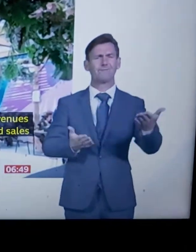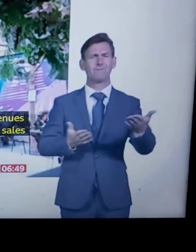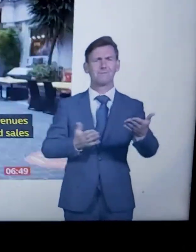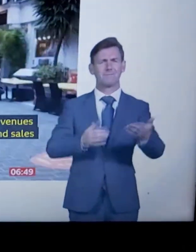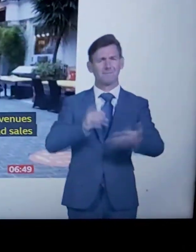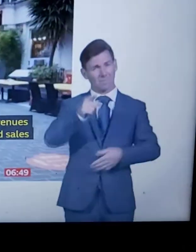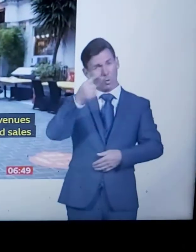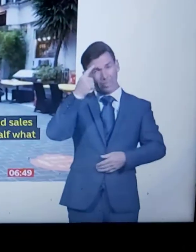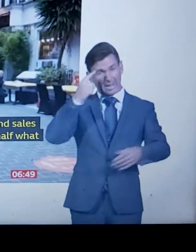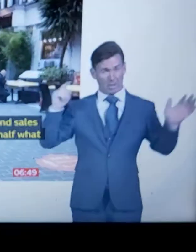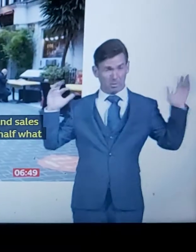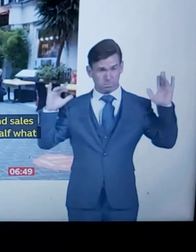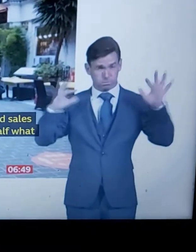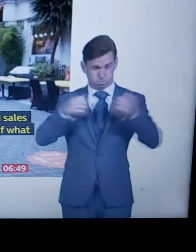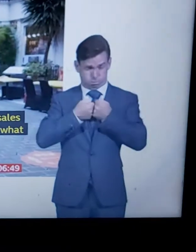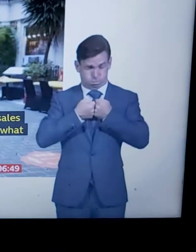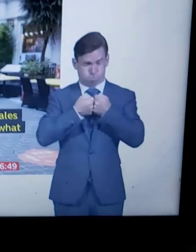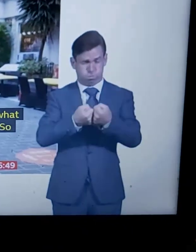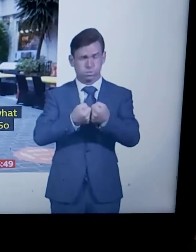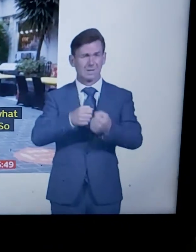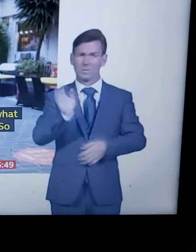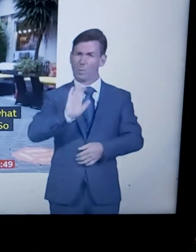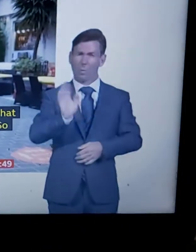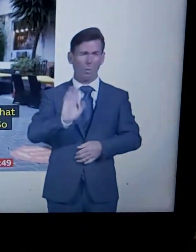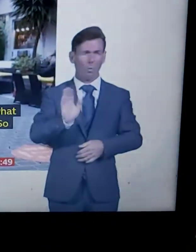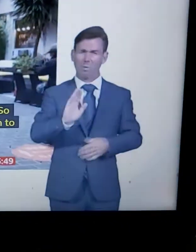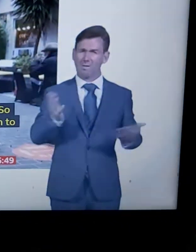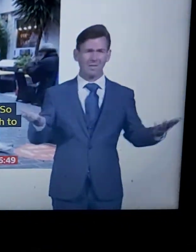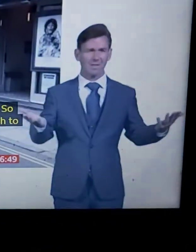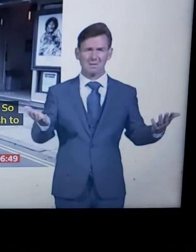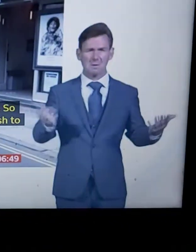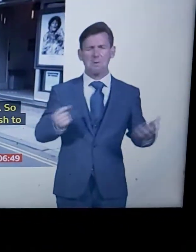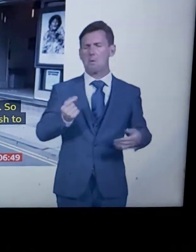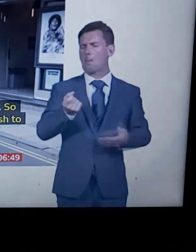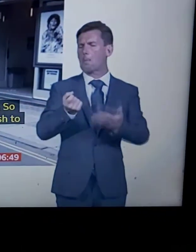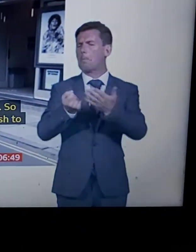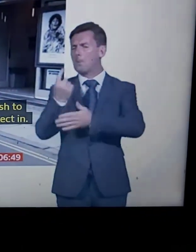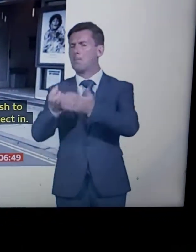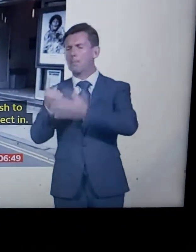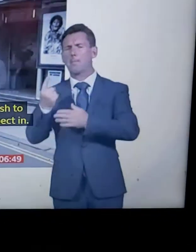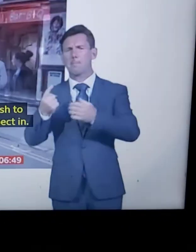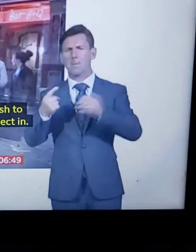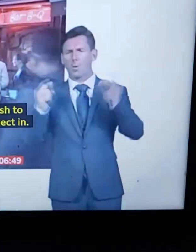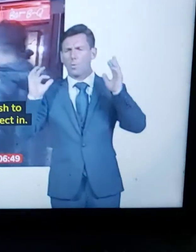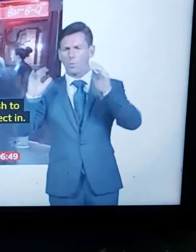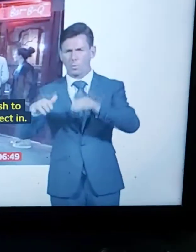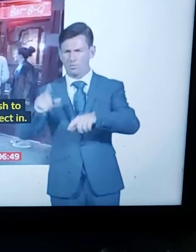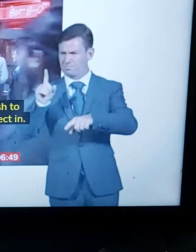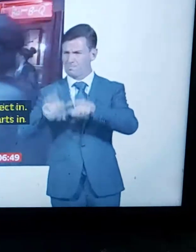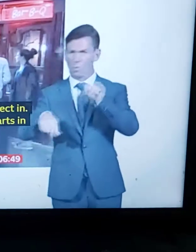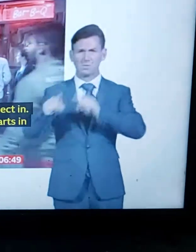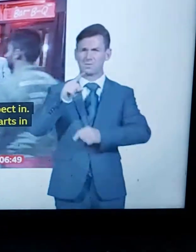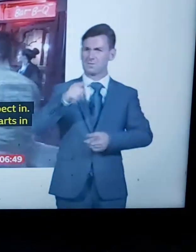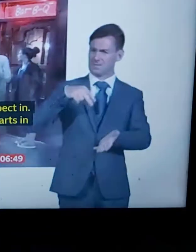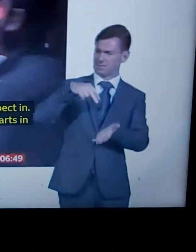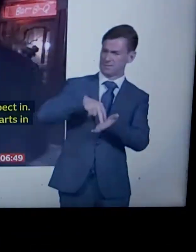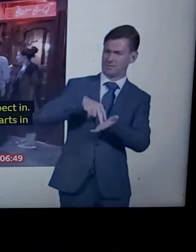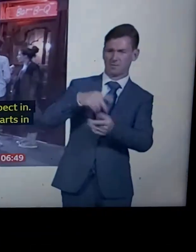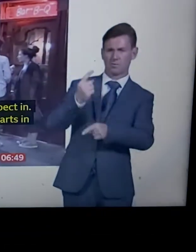one or two busy parts of the UK. But generally, a lot of that was people just gathering where other people were gathering. were buying takeaways